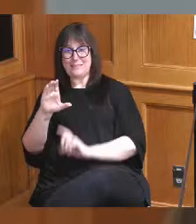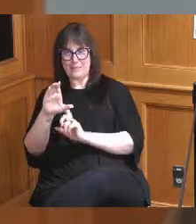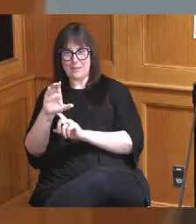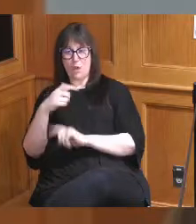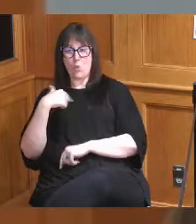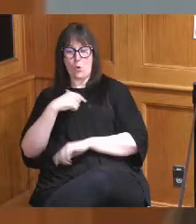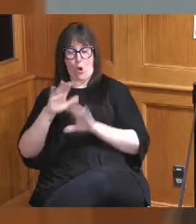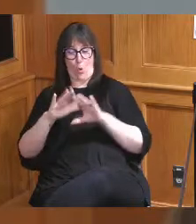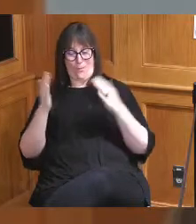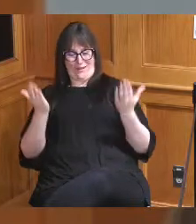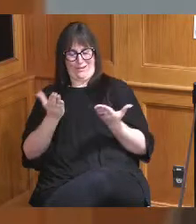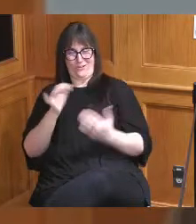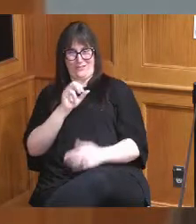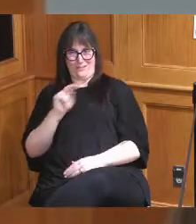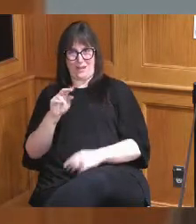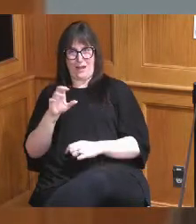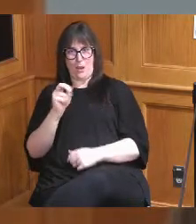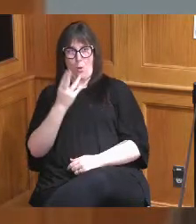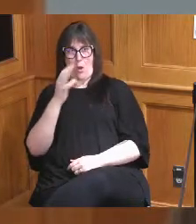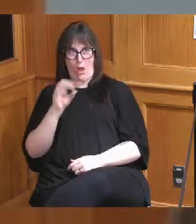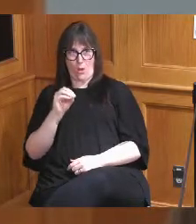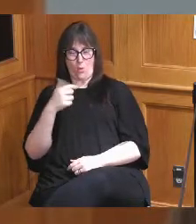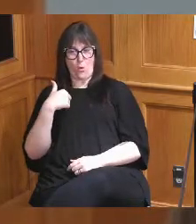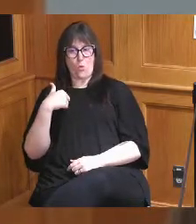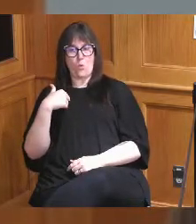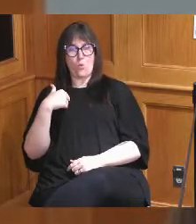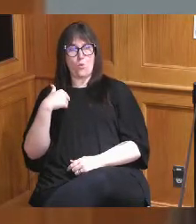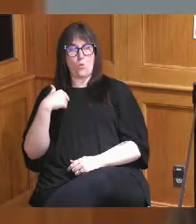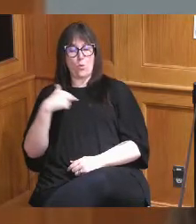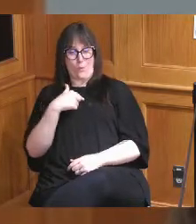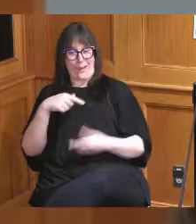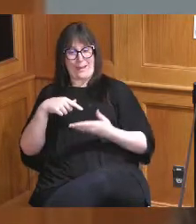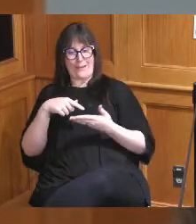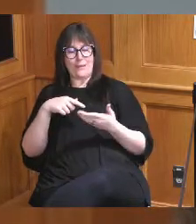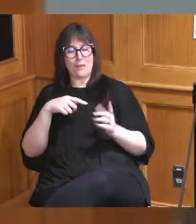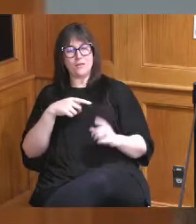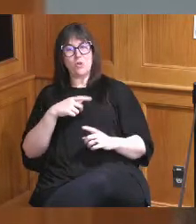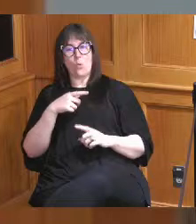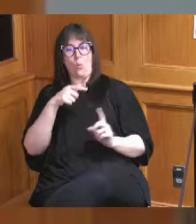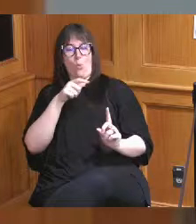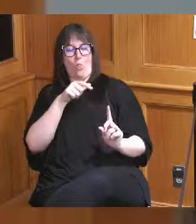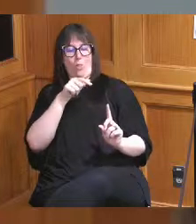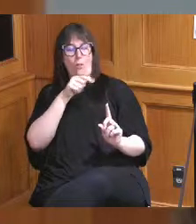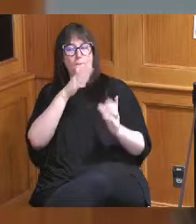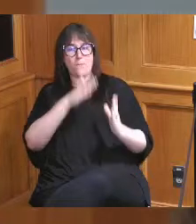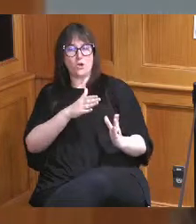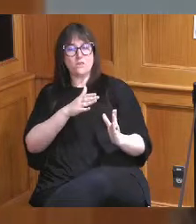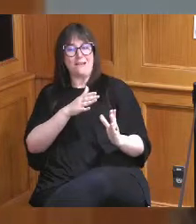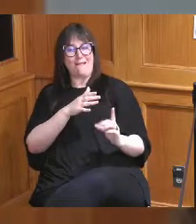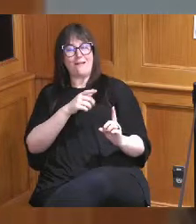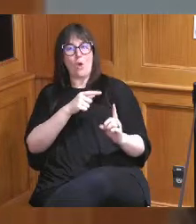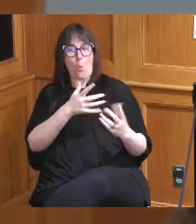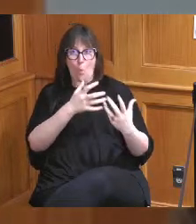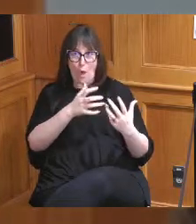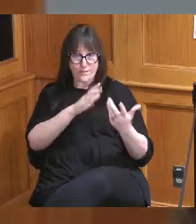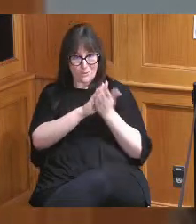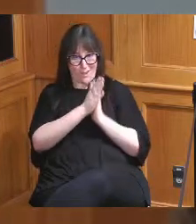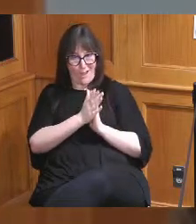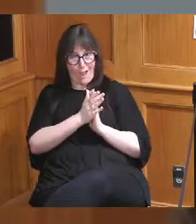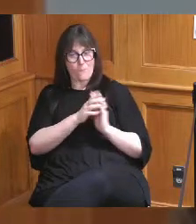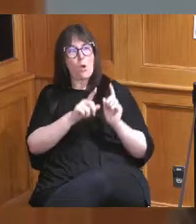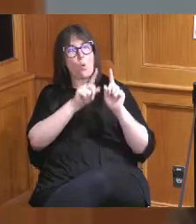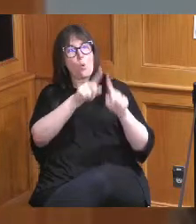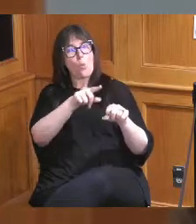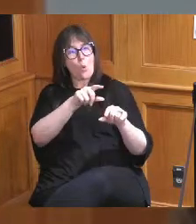Cincinnati, Ohio. We pay for our apprentices to go to school for 4 years. We pay for their books and everything. All they got to do is go to